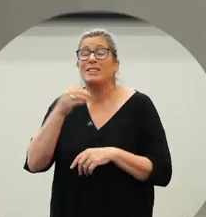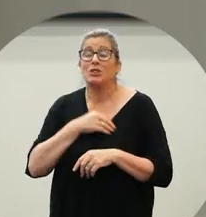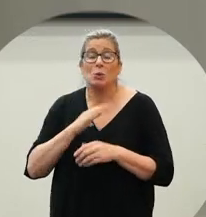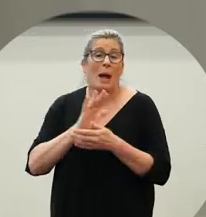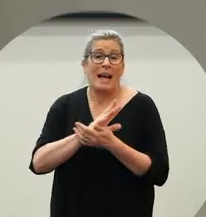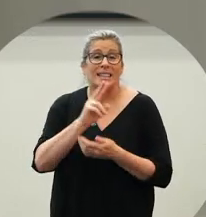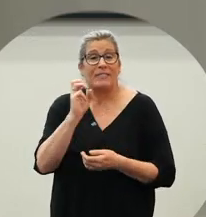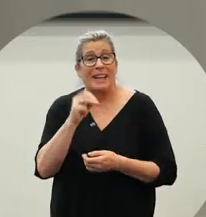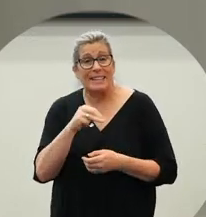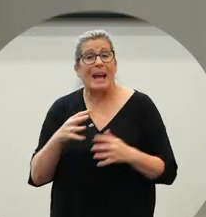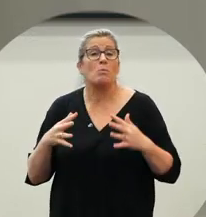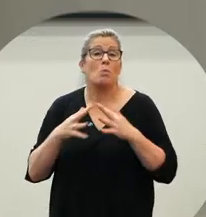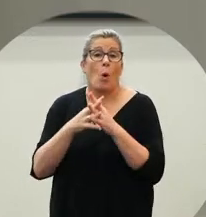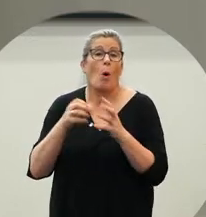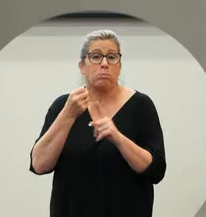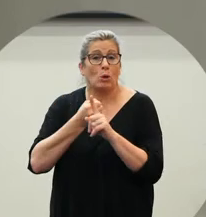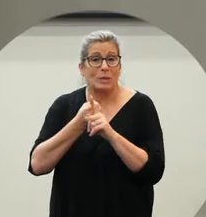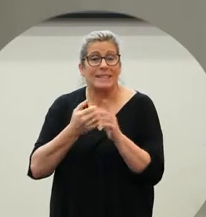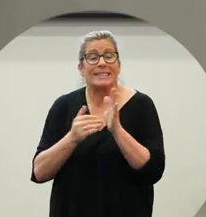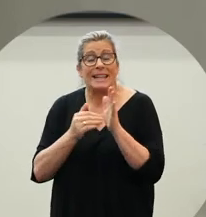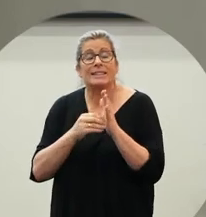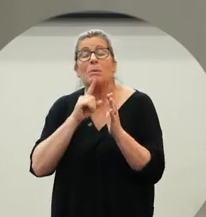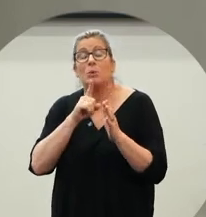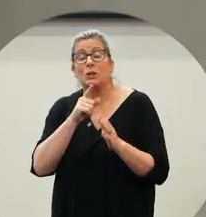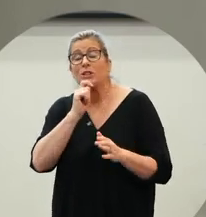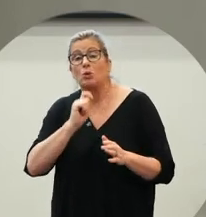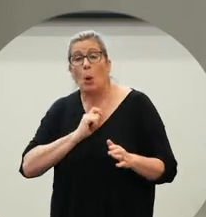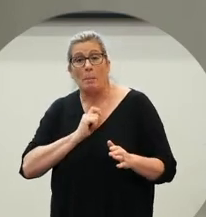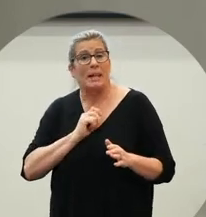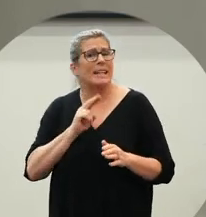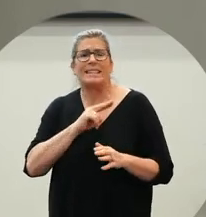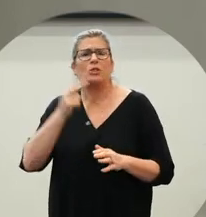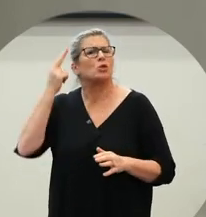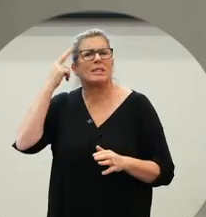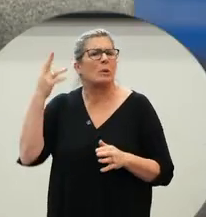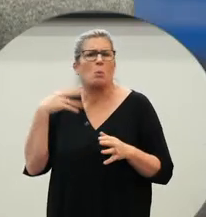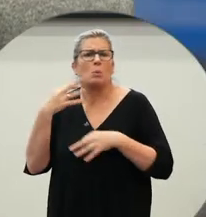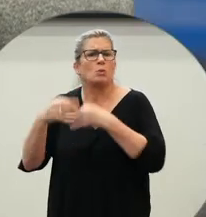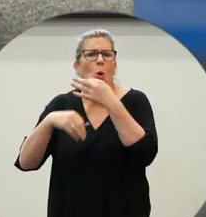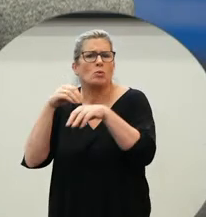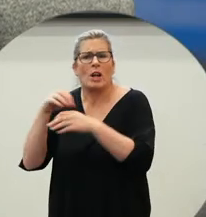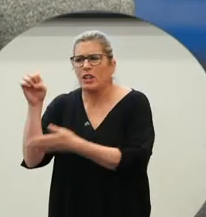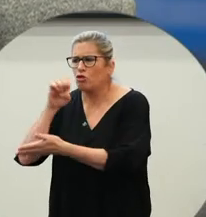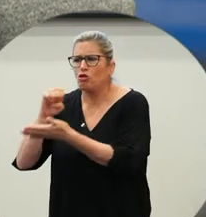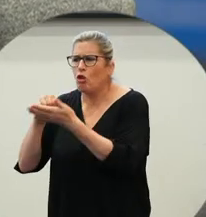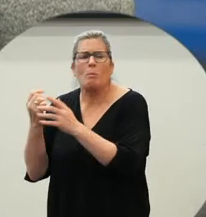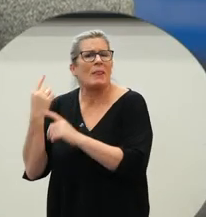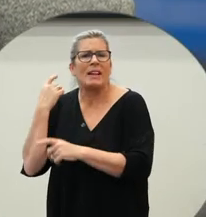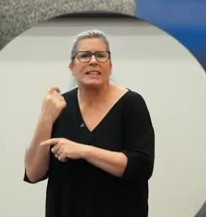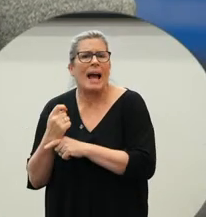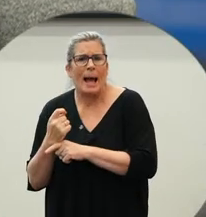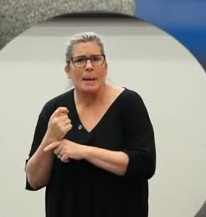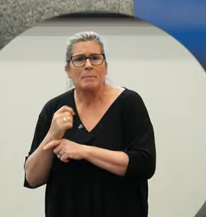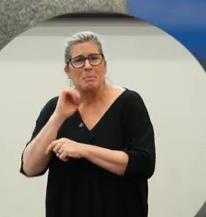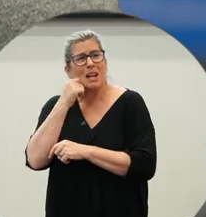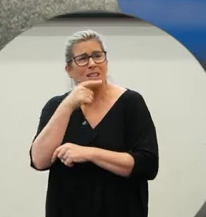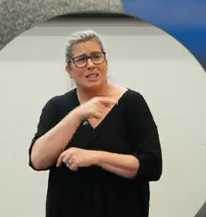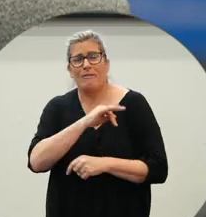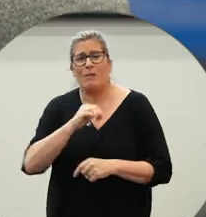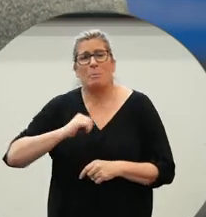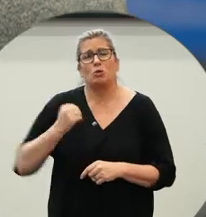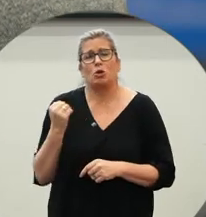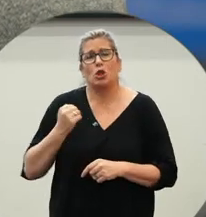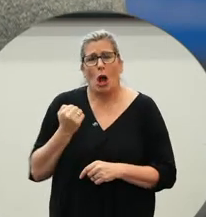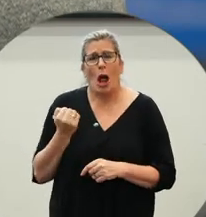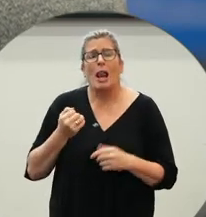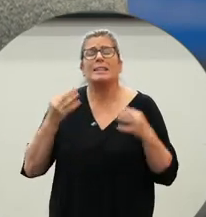protests, but he told me that he didn't understand what was going on in Europe at the time. He didn't, because he's from Donegal. He